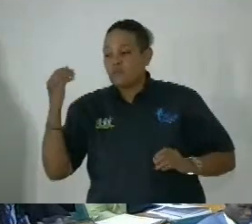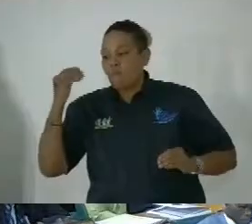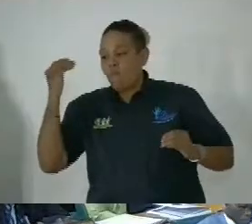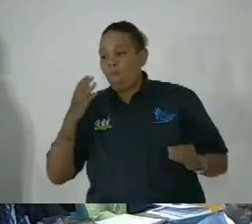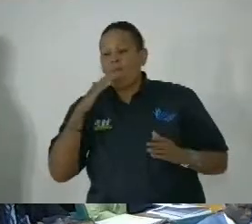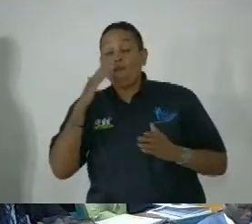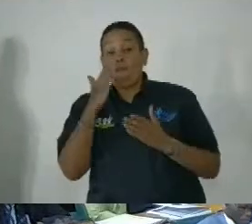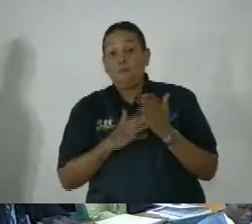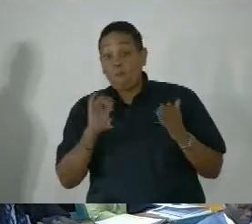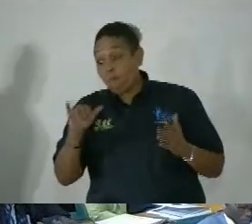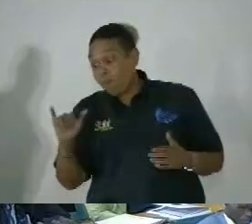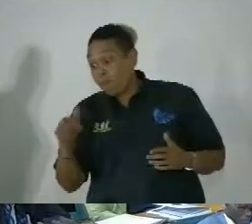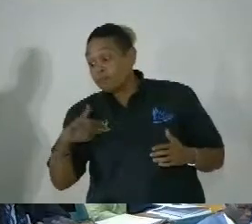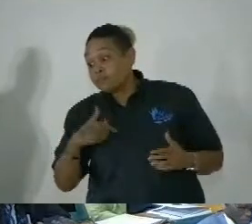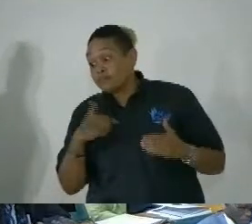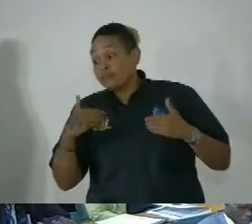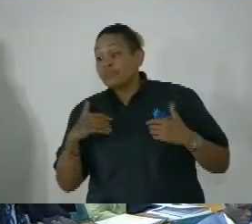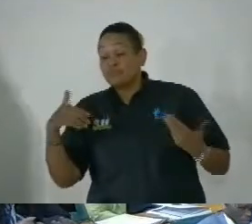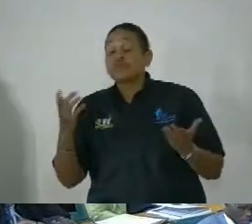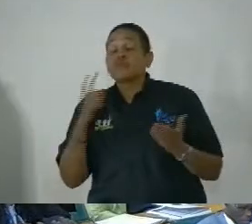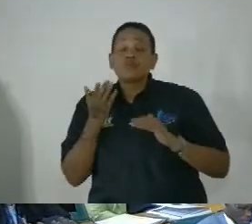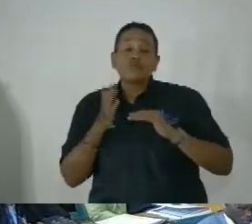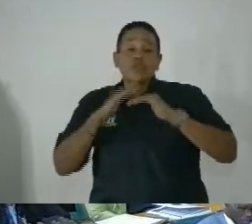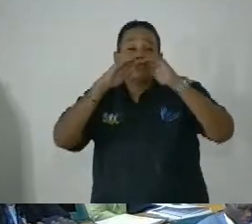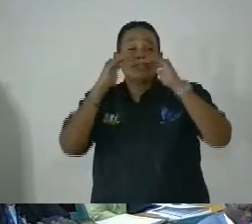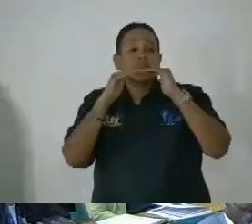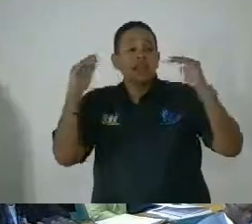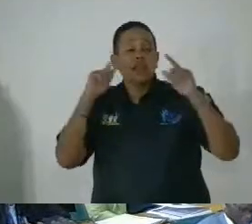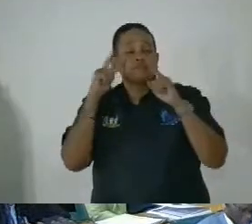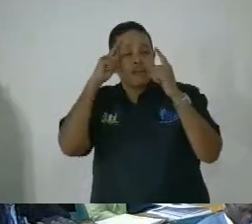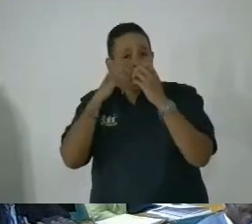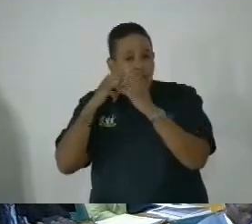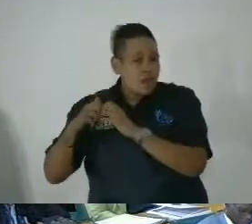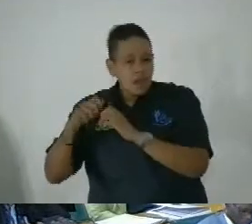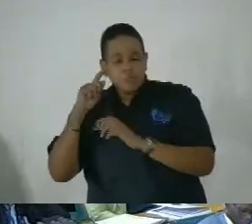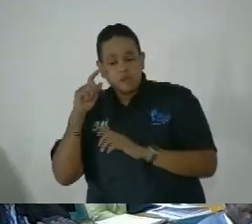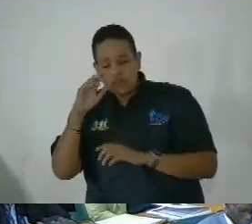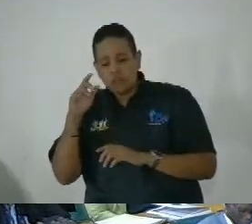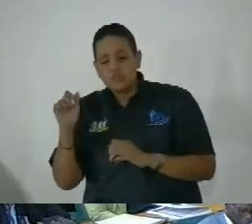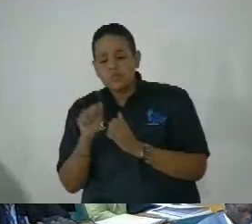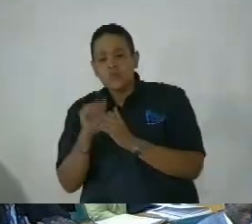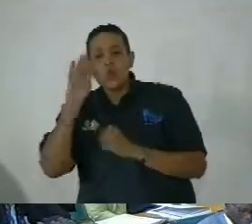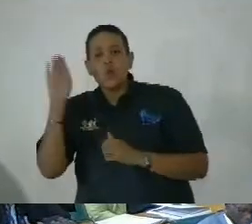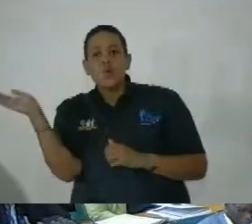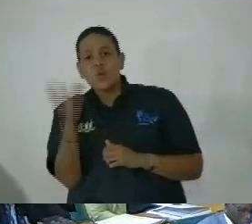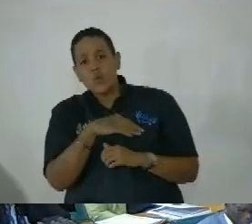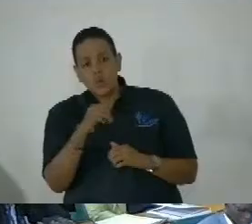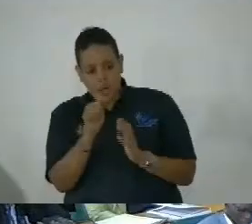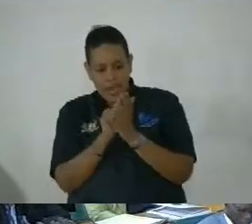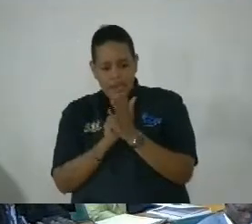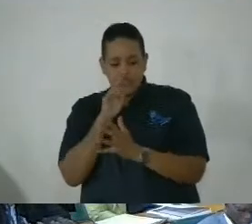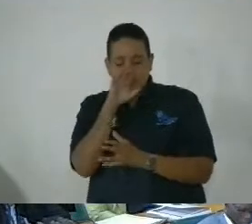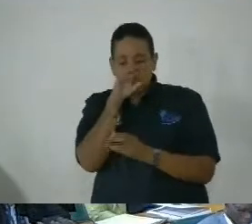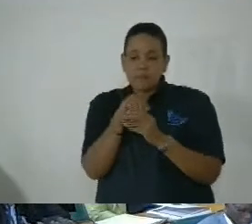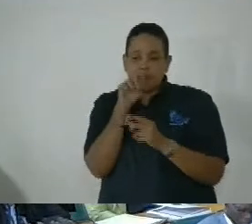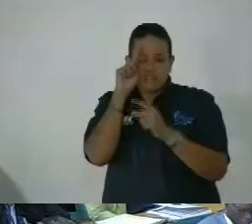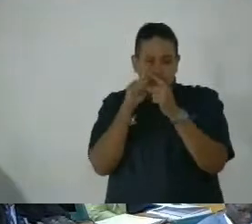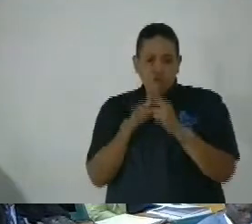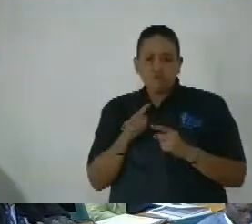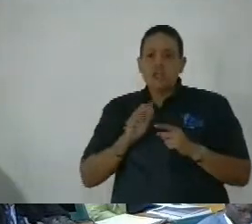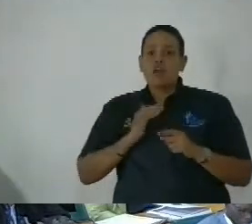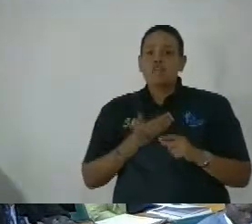part of that too, is that we have increased the level of collaboration, cooperation with all agencies, just part of the object of